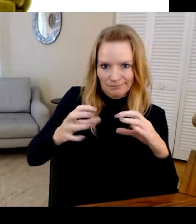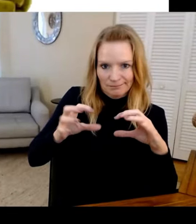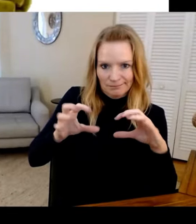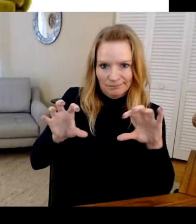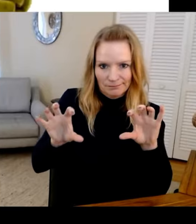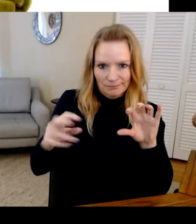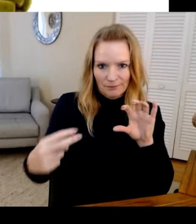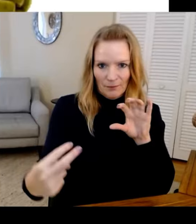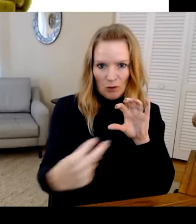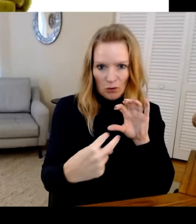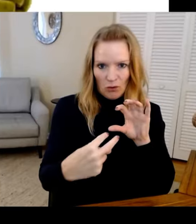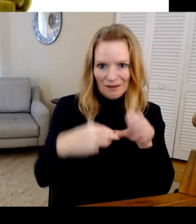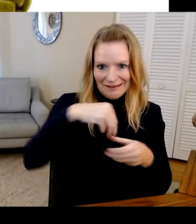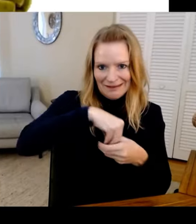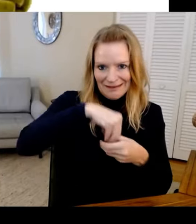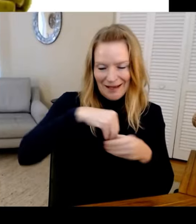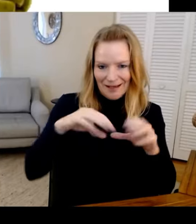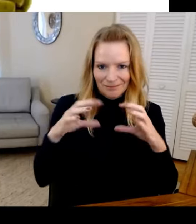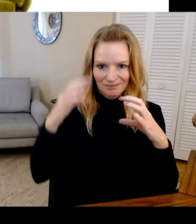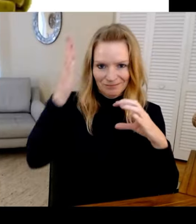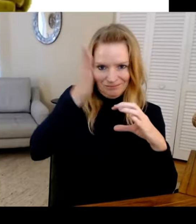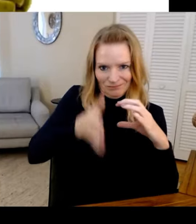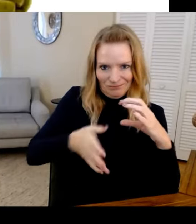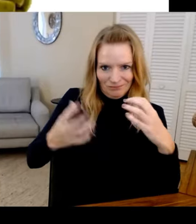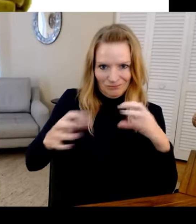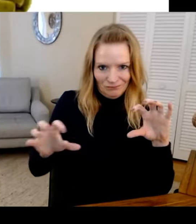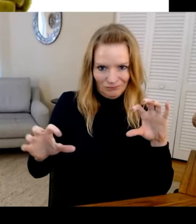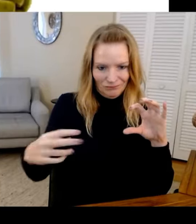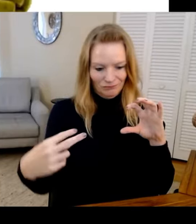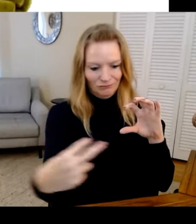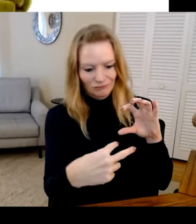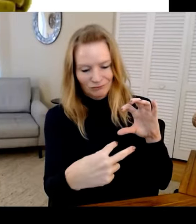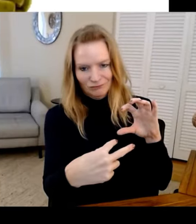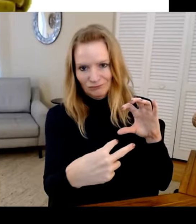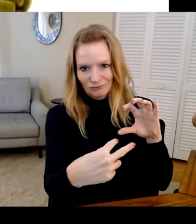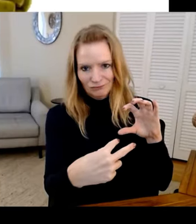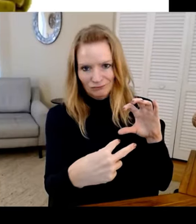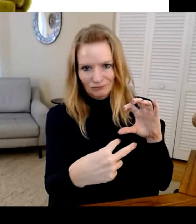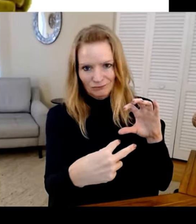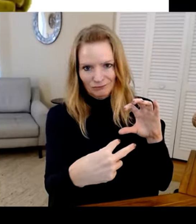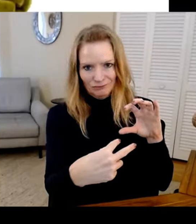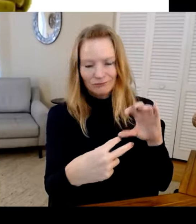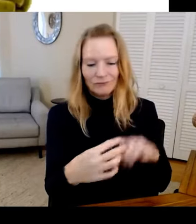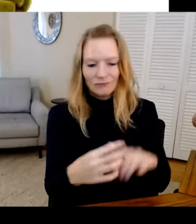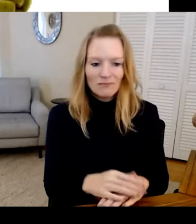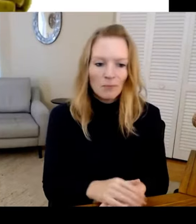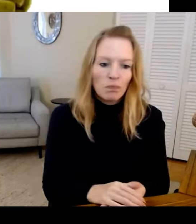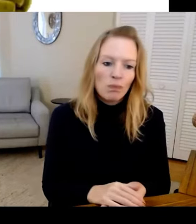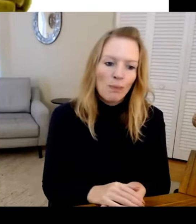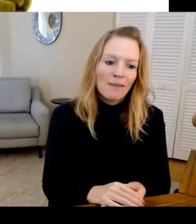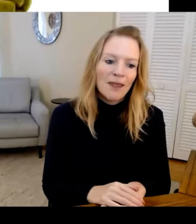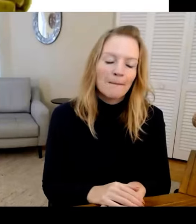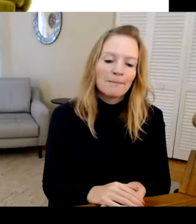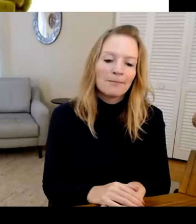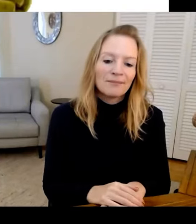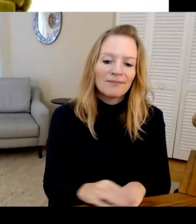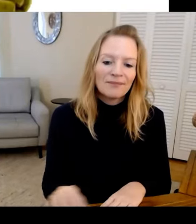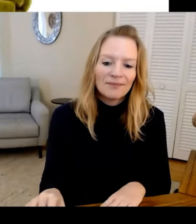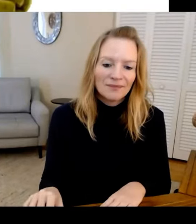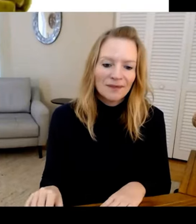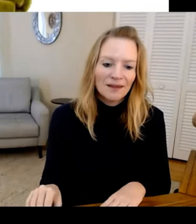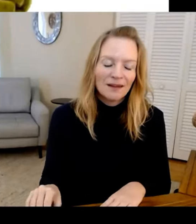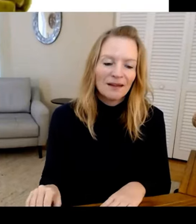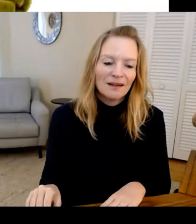So that brain has been cut in half, and we're looking at it from the perspective of that side profile view.